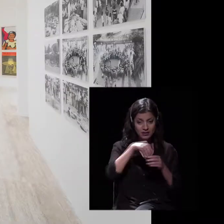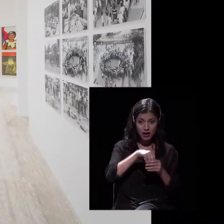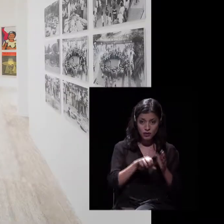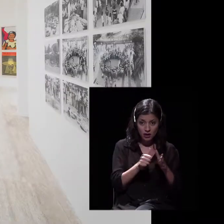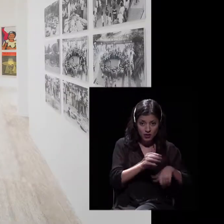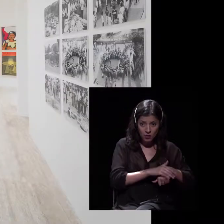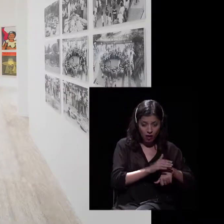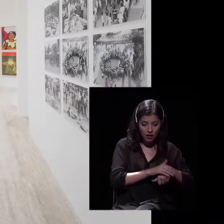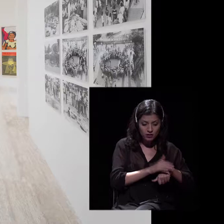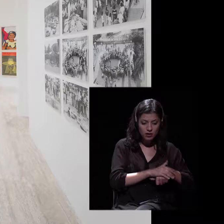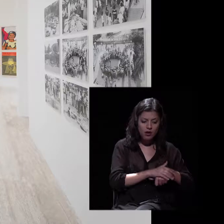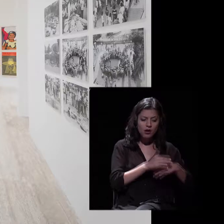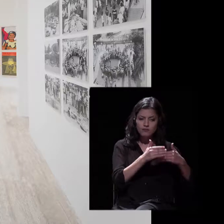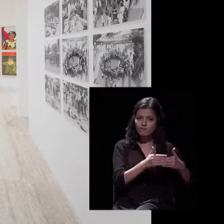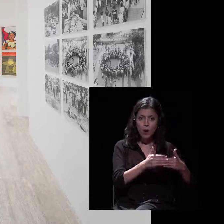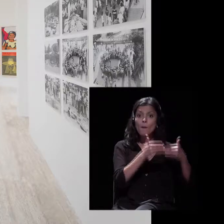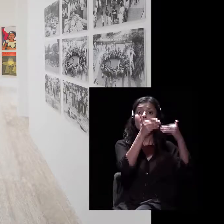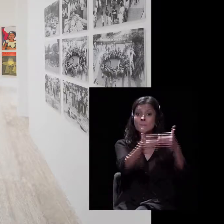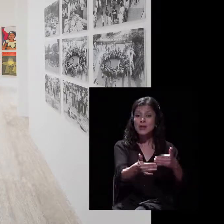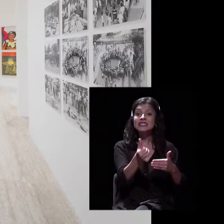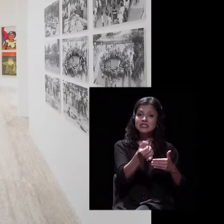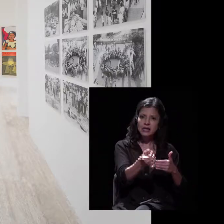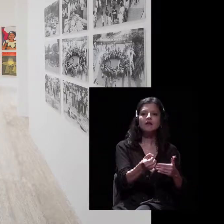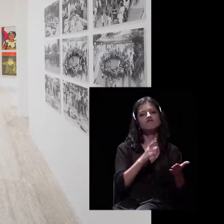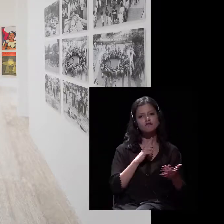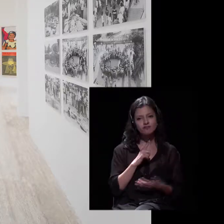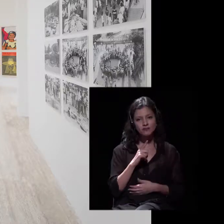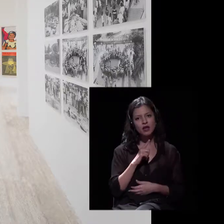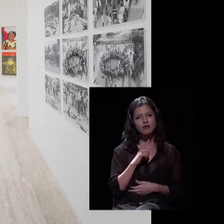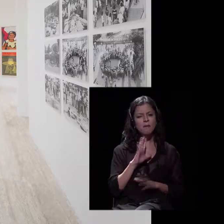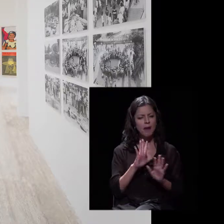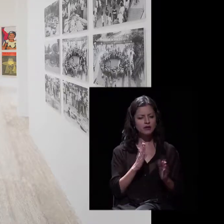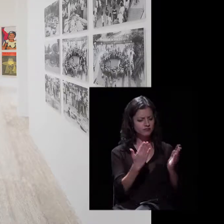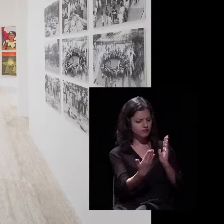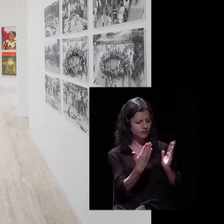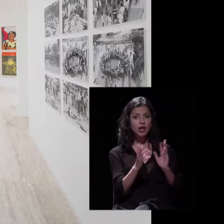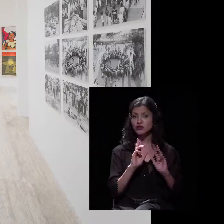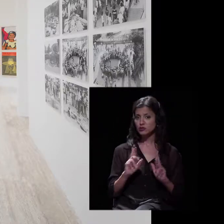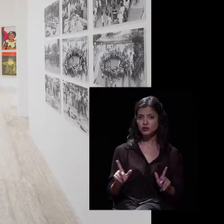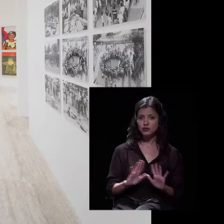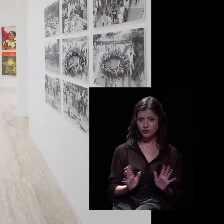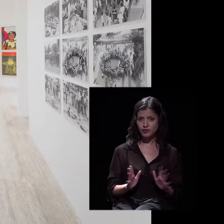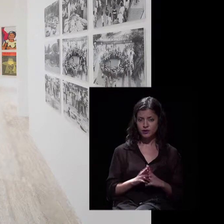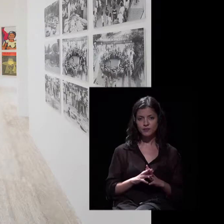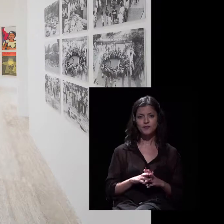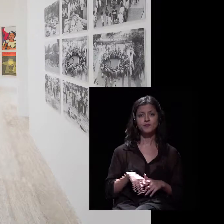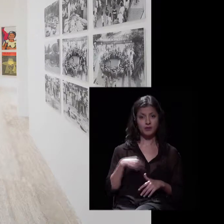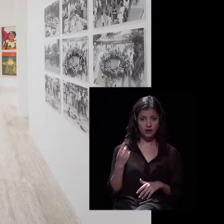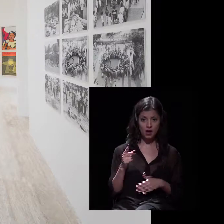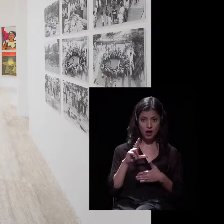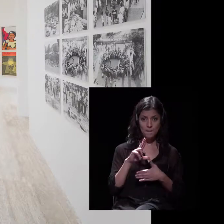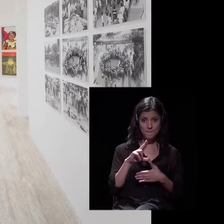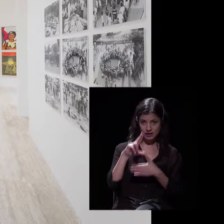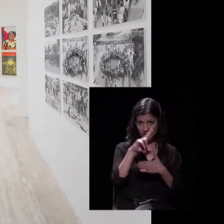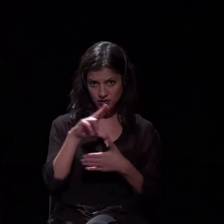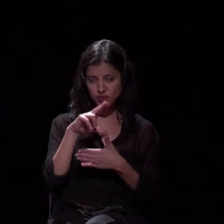backdrop. In Latin America, the region's intricate and contradictory transition to modernity